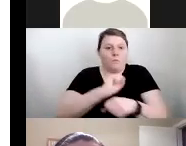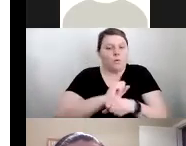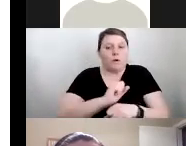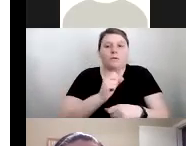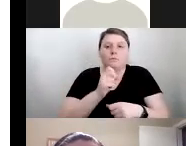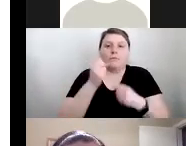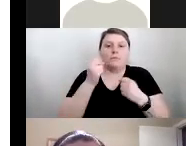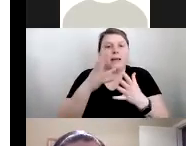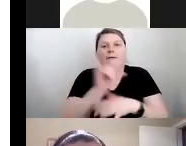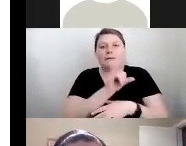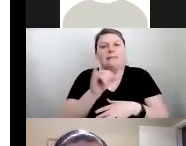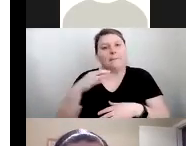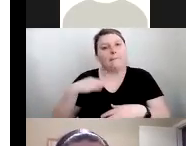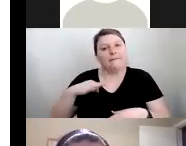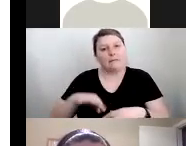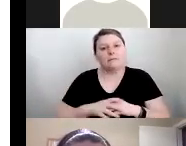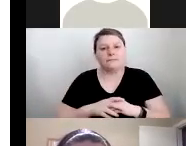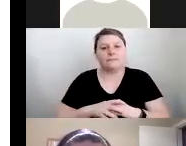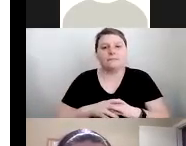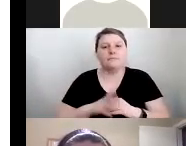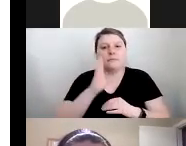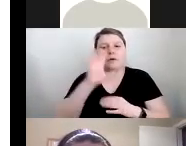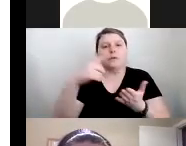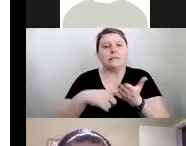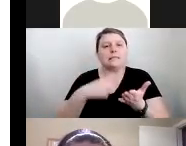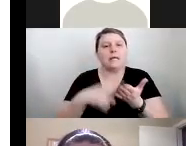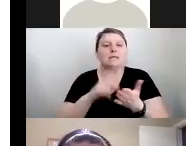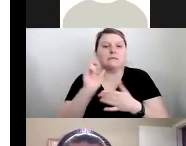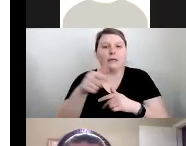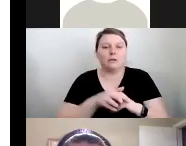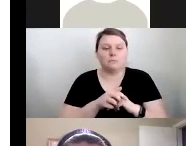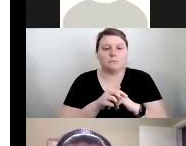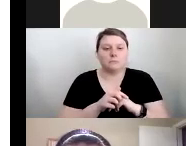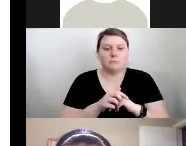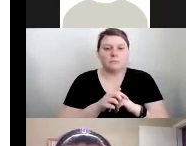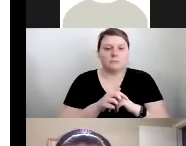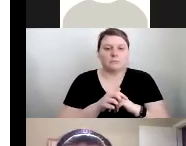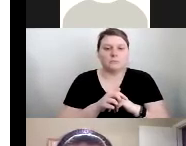same benefits. And I think I'll go into some of those in a future slide here.